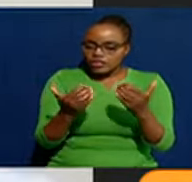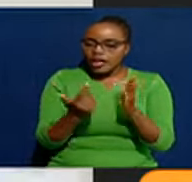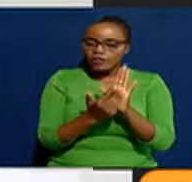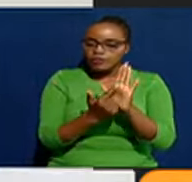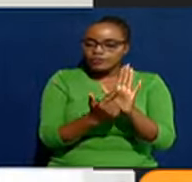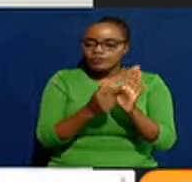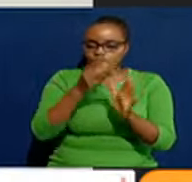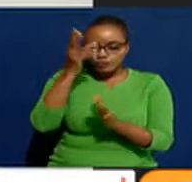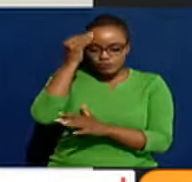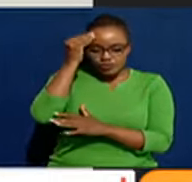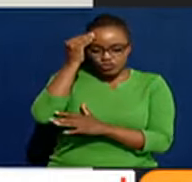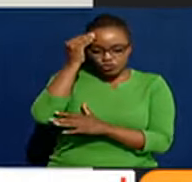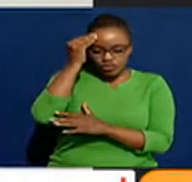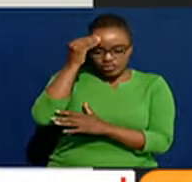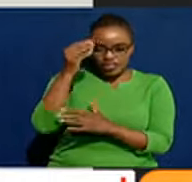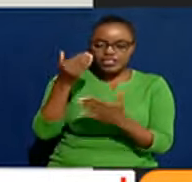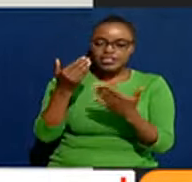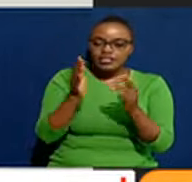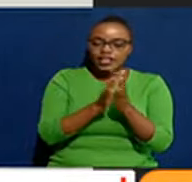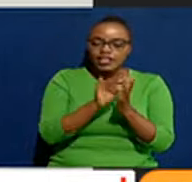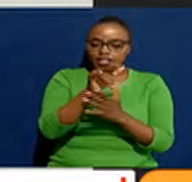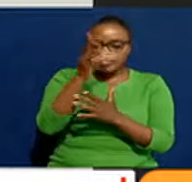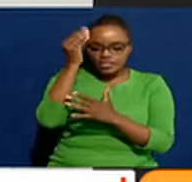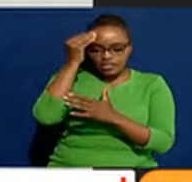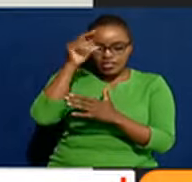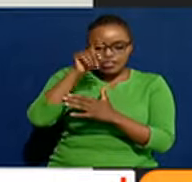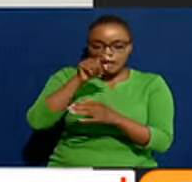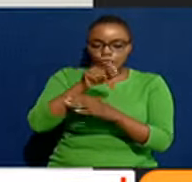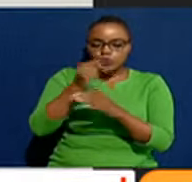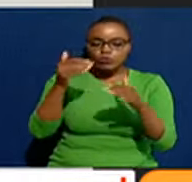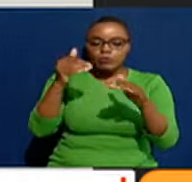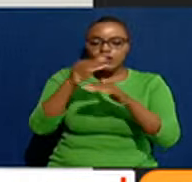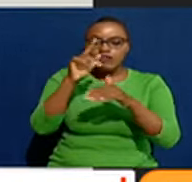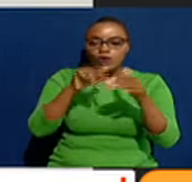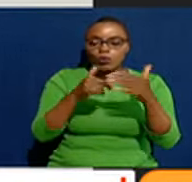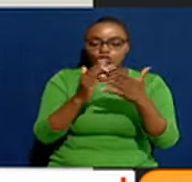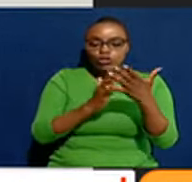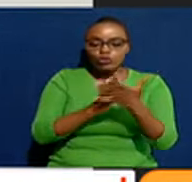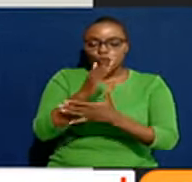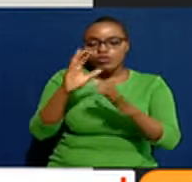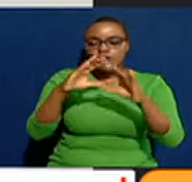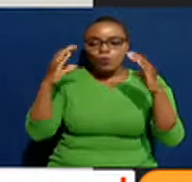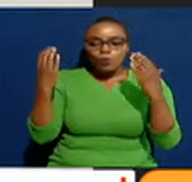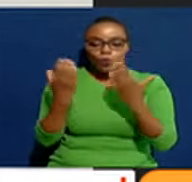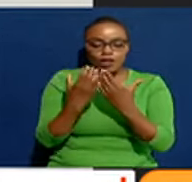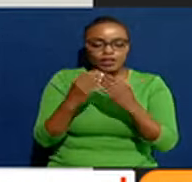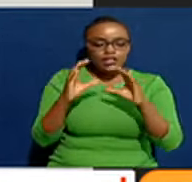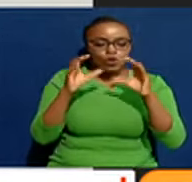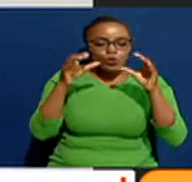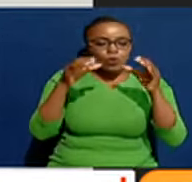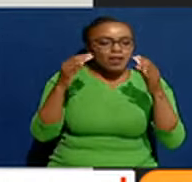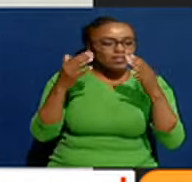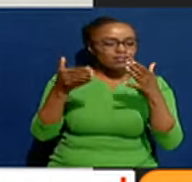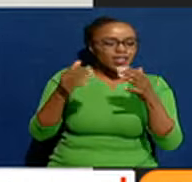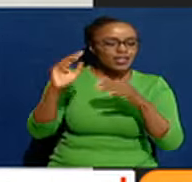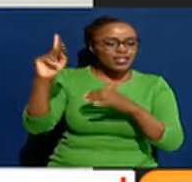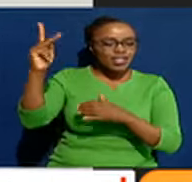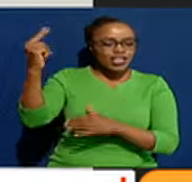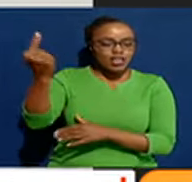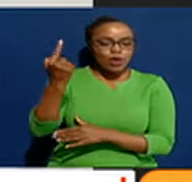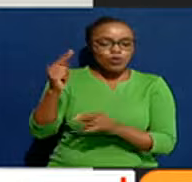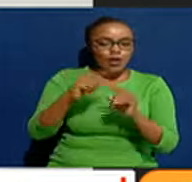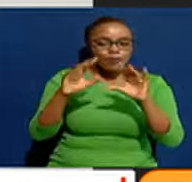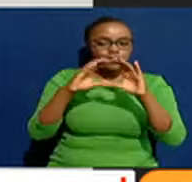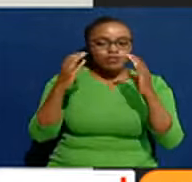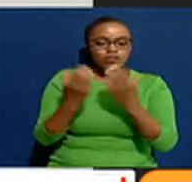prospective studies, and those studies should be covering throughout the world globally, not in Kenya. And I will